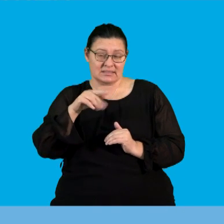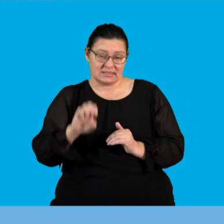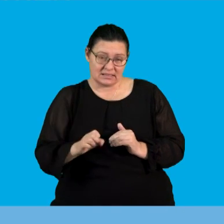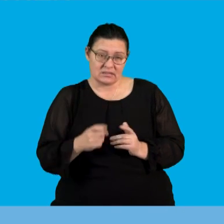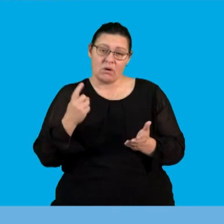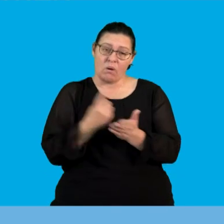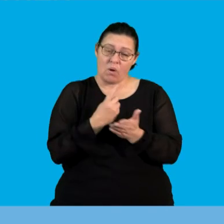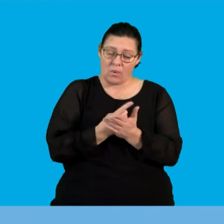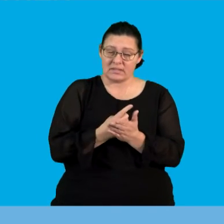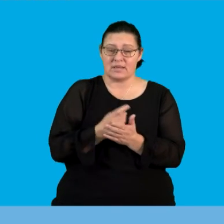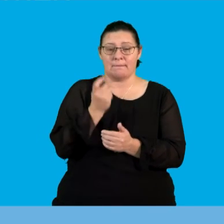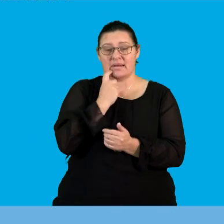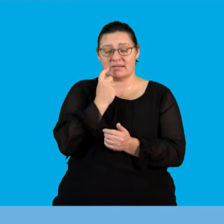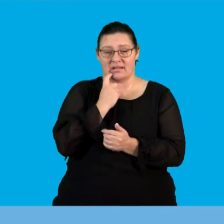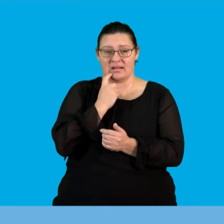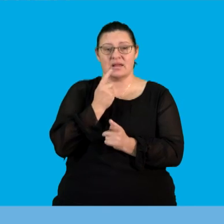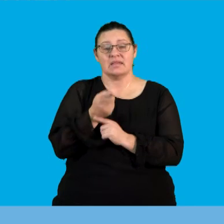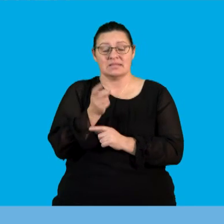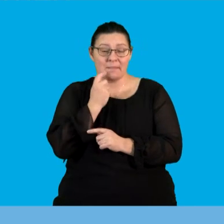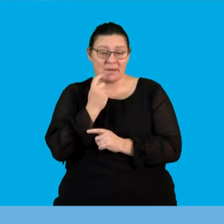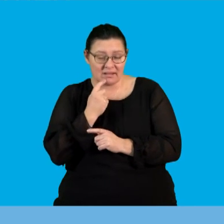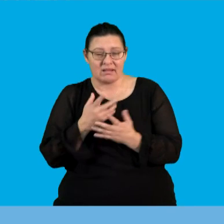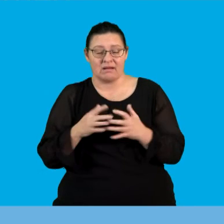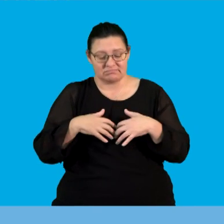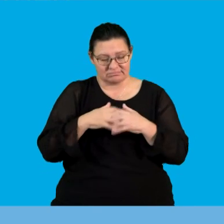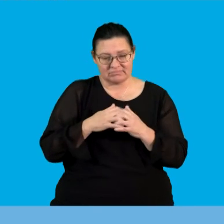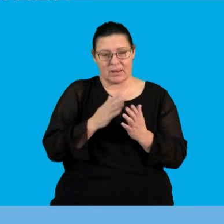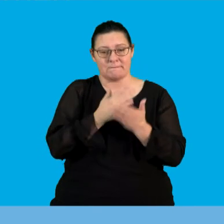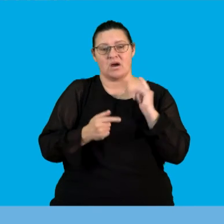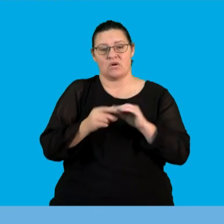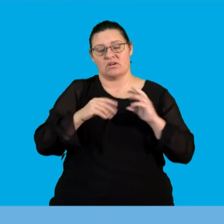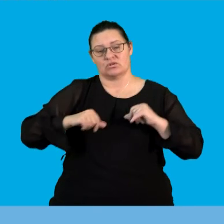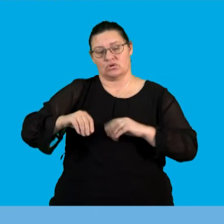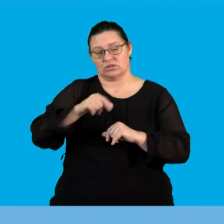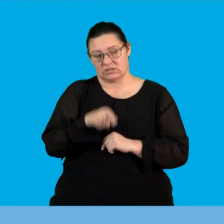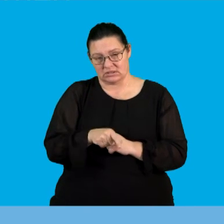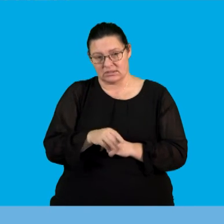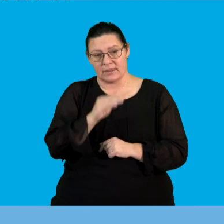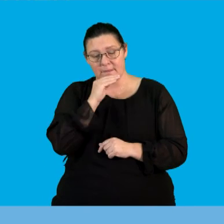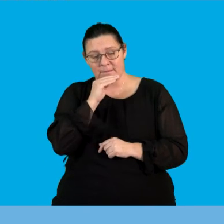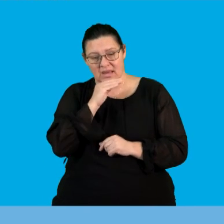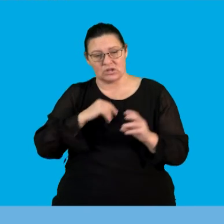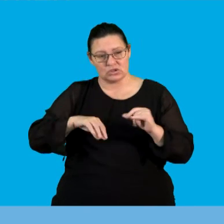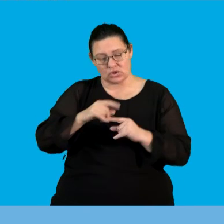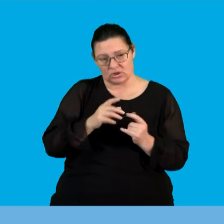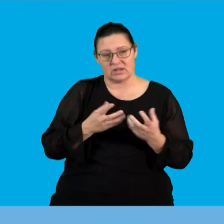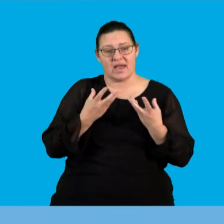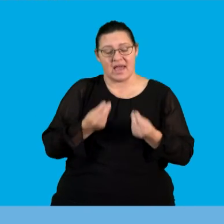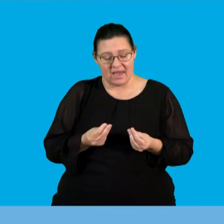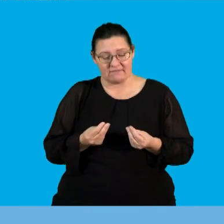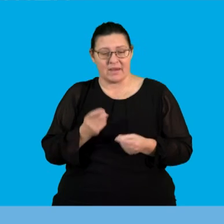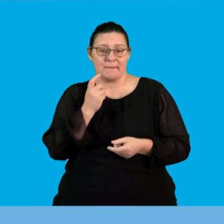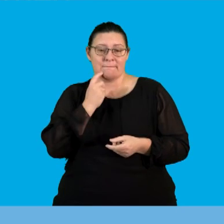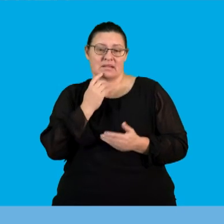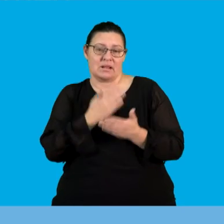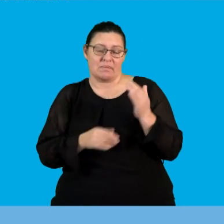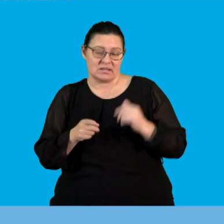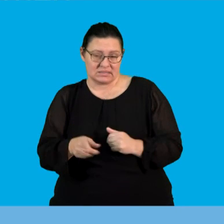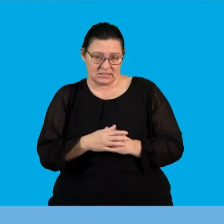part of the salt. As we have said, whatever remains after the acid has donated its hydrogen will become the non-metal part of the